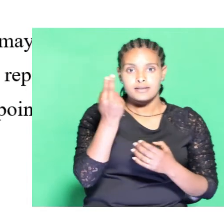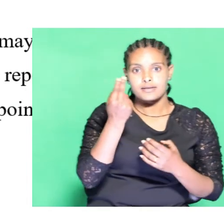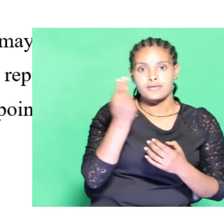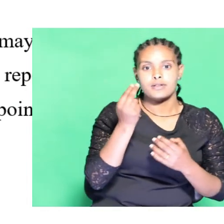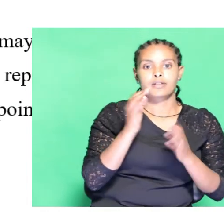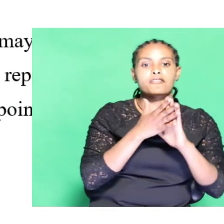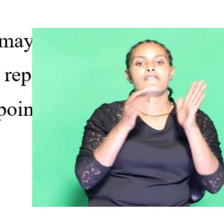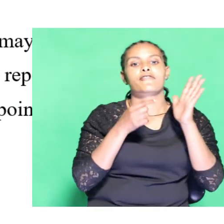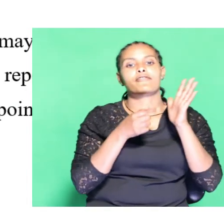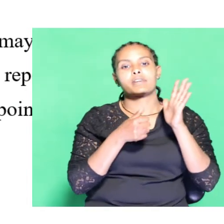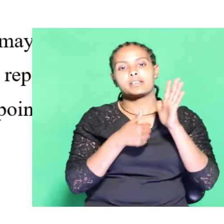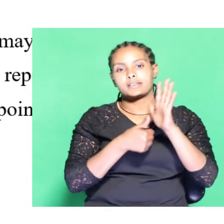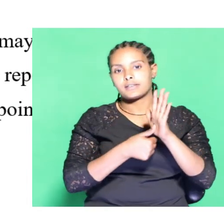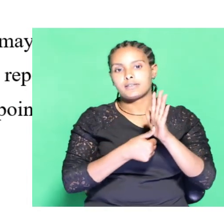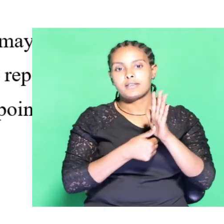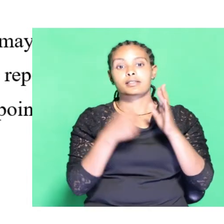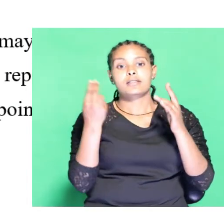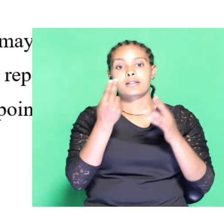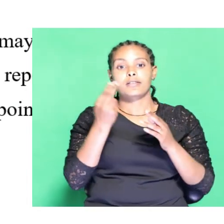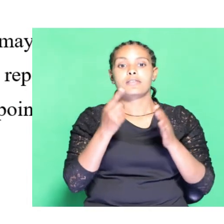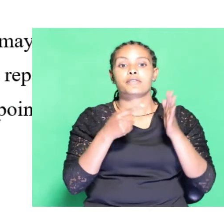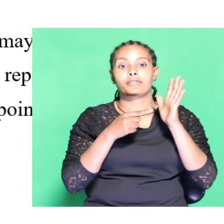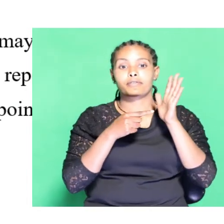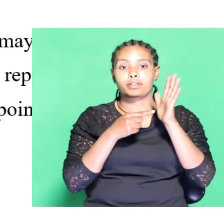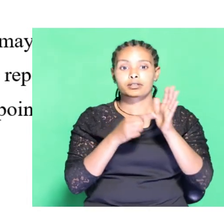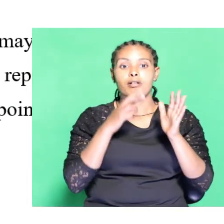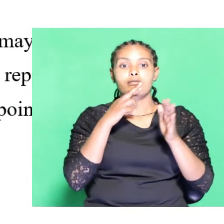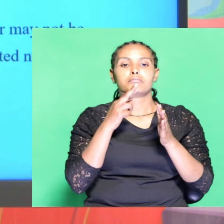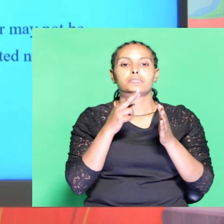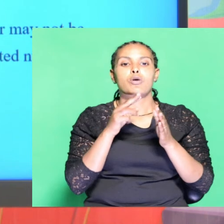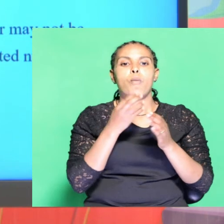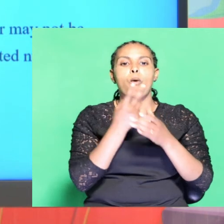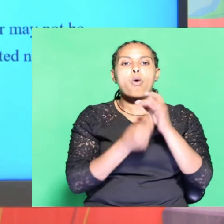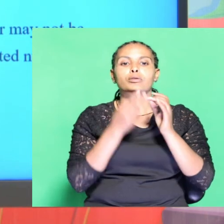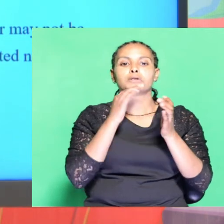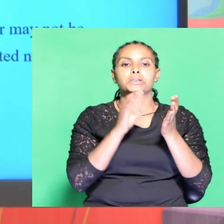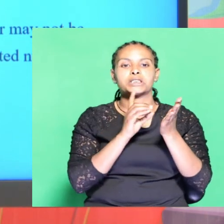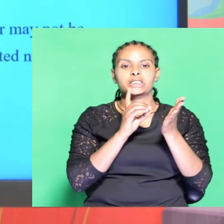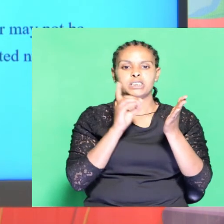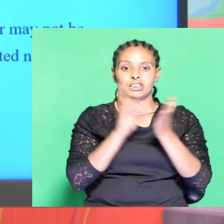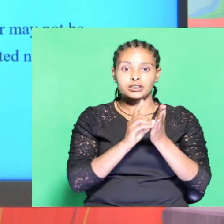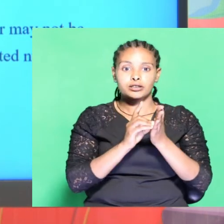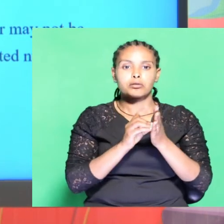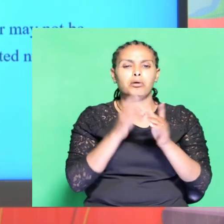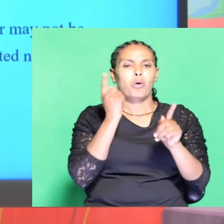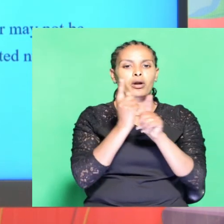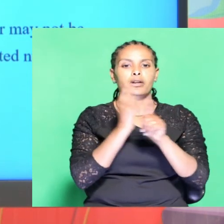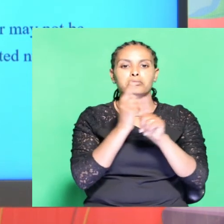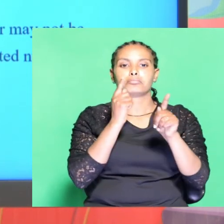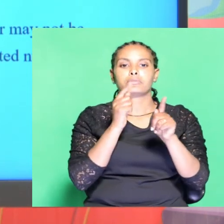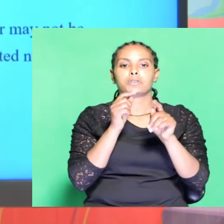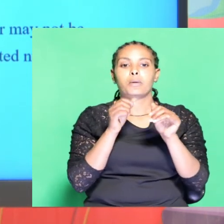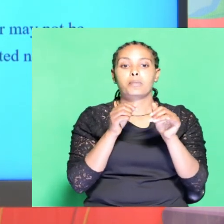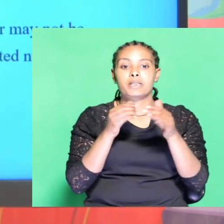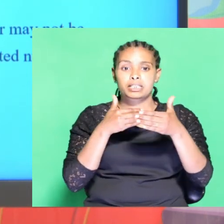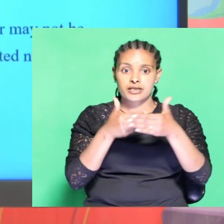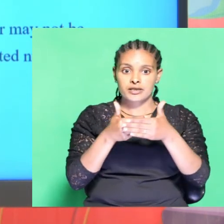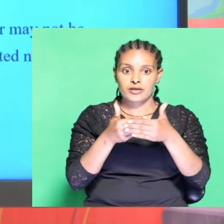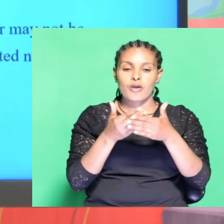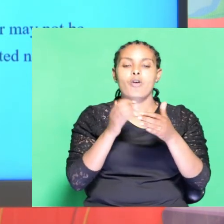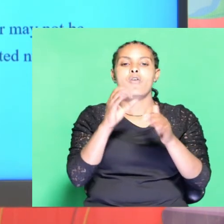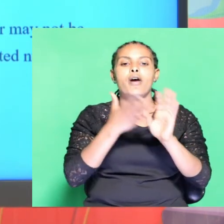Significant figures. Significant figures are those digits which correctly indicate the precision of